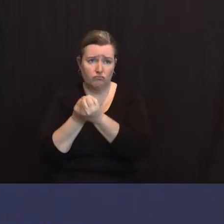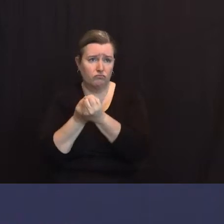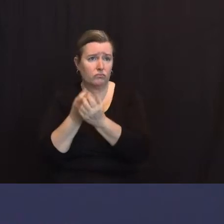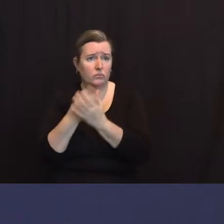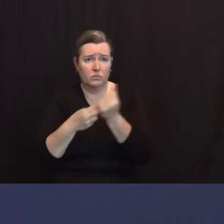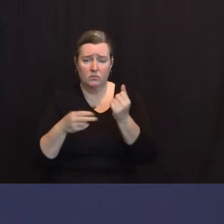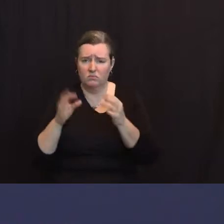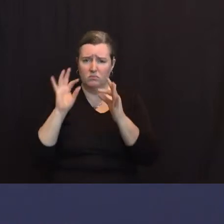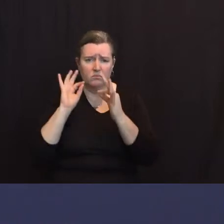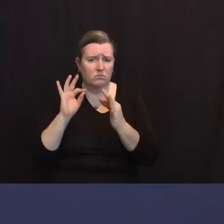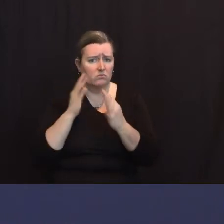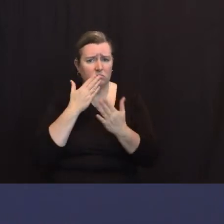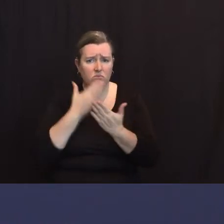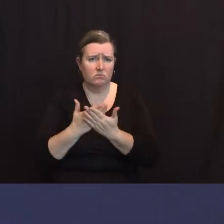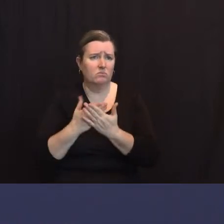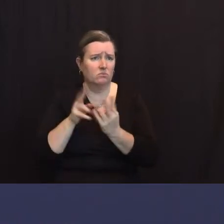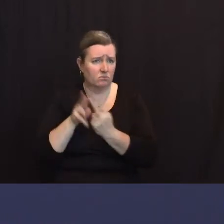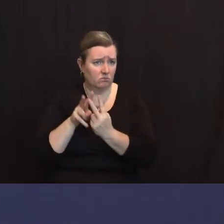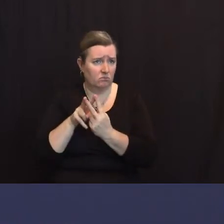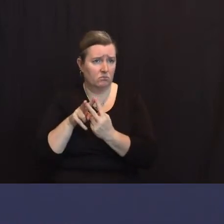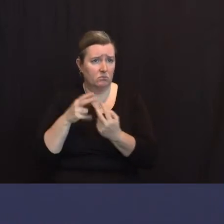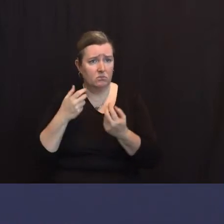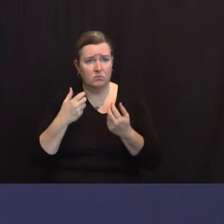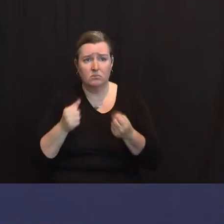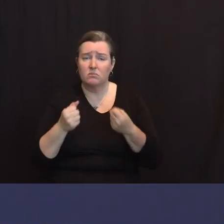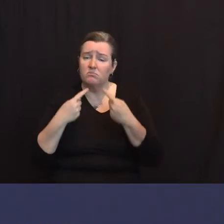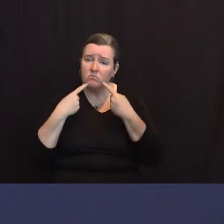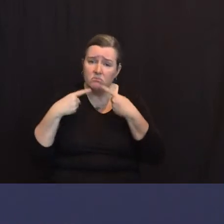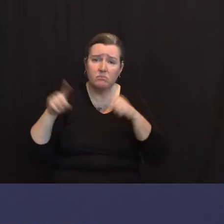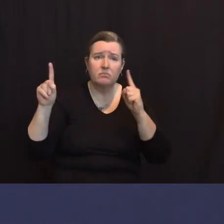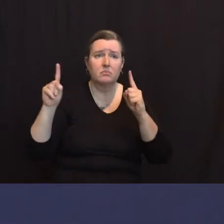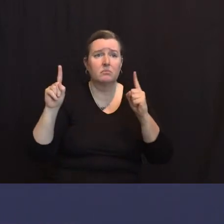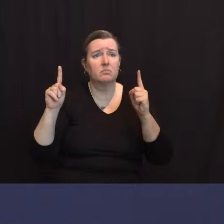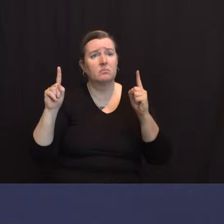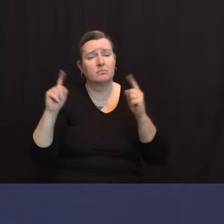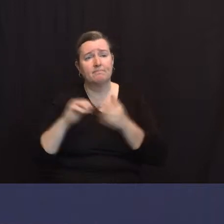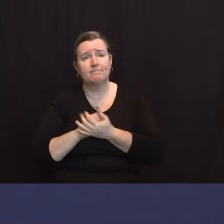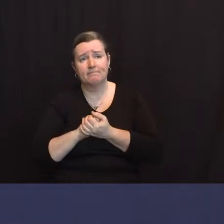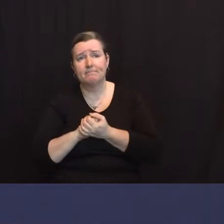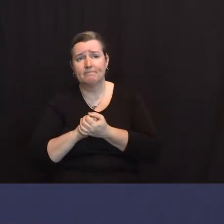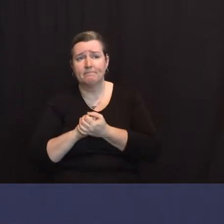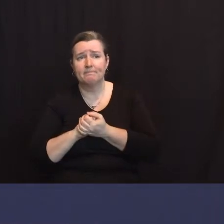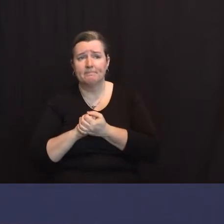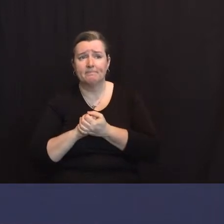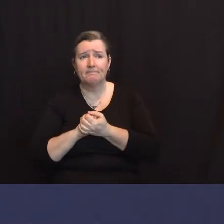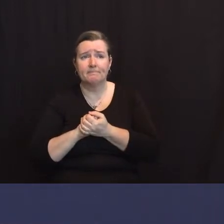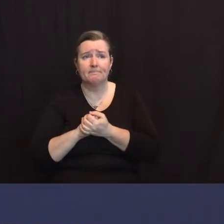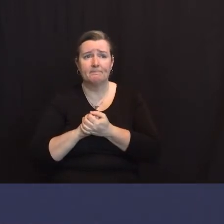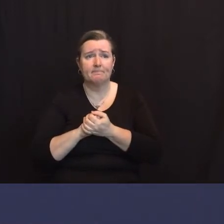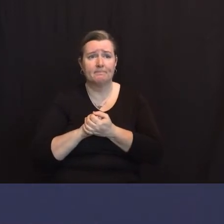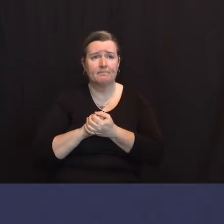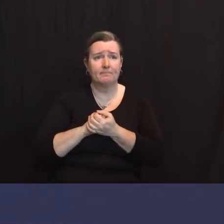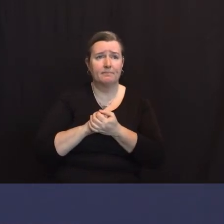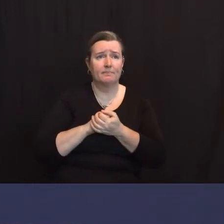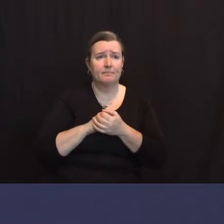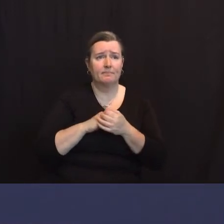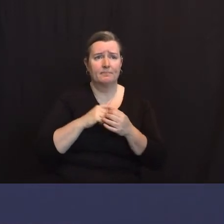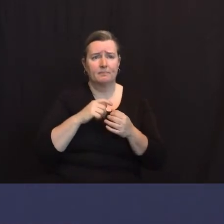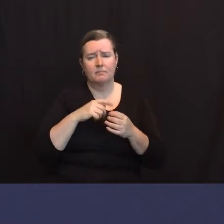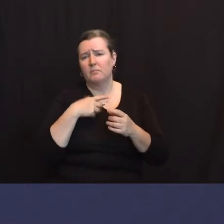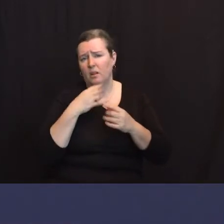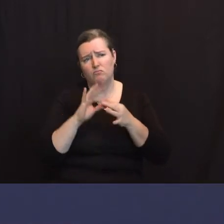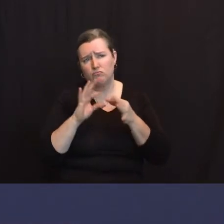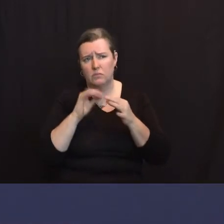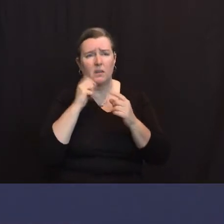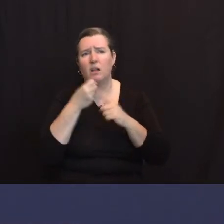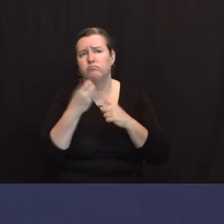to each succeed, one of the all-time greats in Loretta. I spoke, I won't get into the contents of the details of a private conversation,